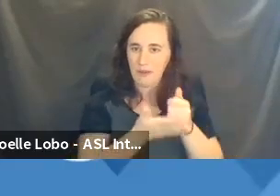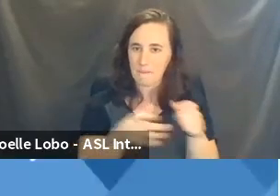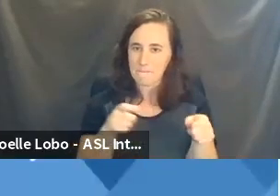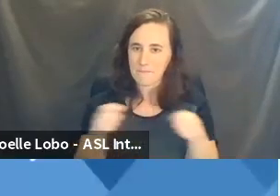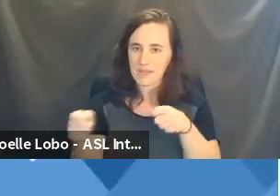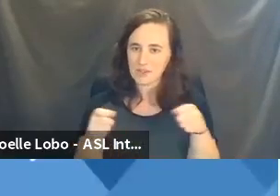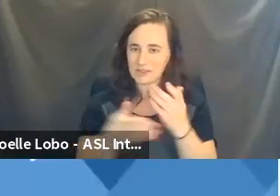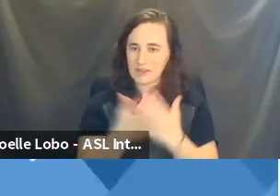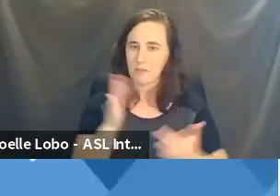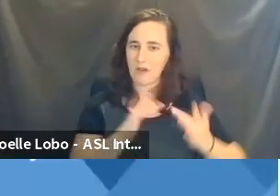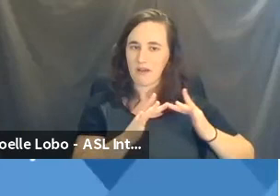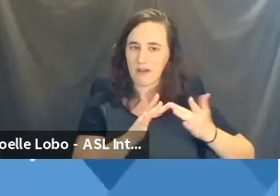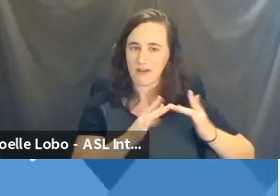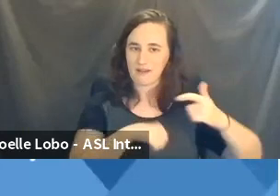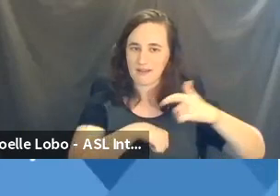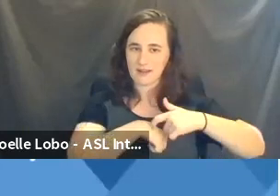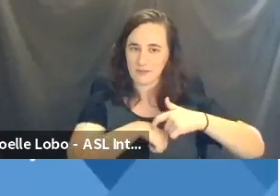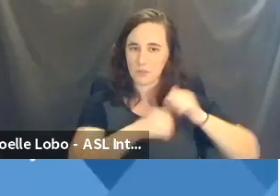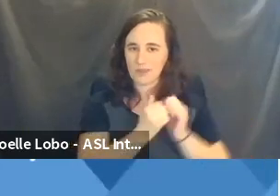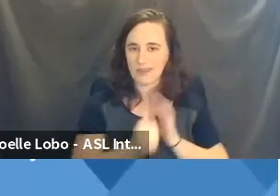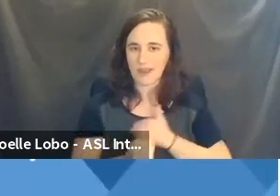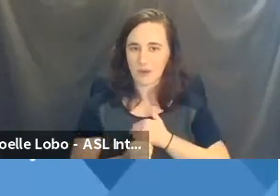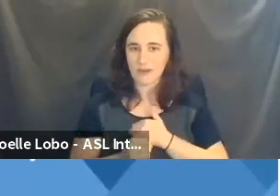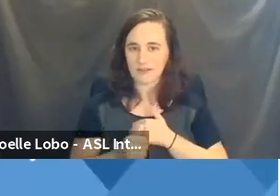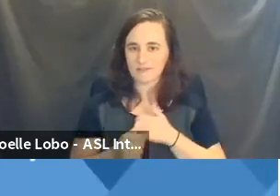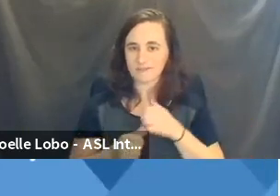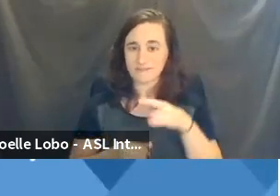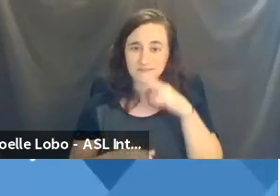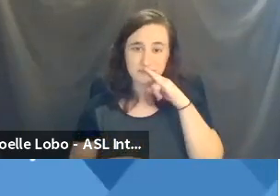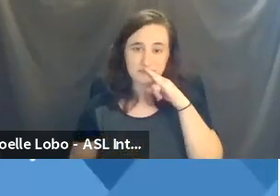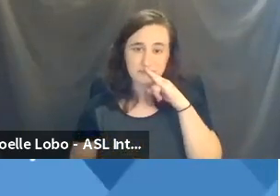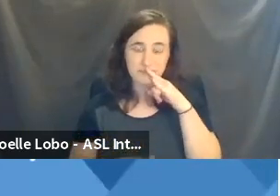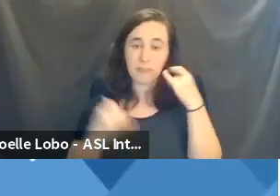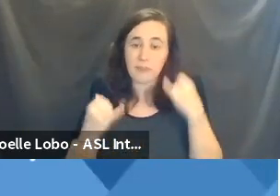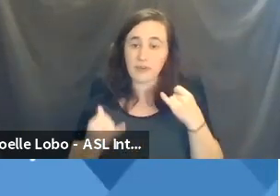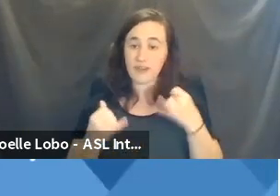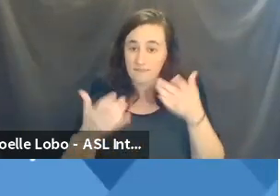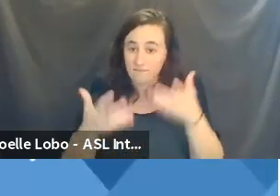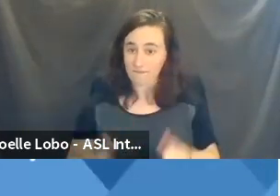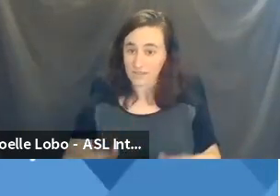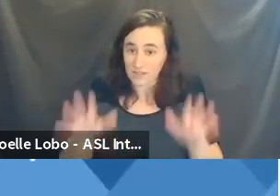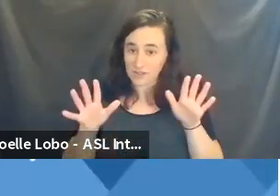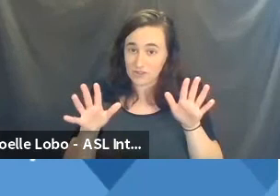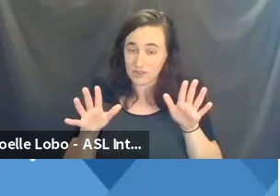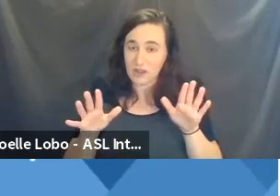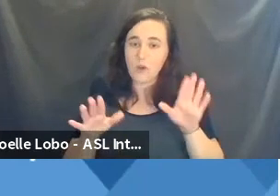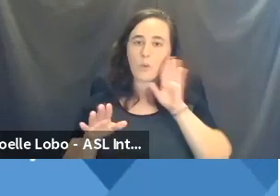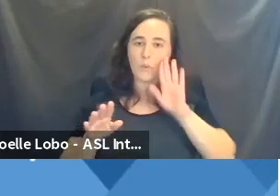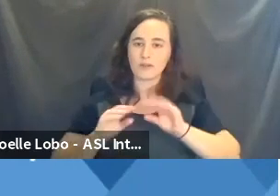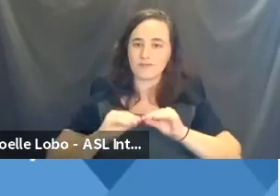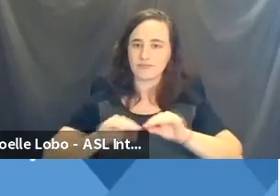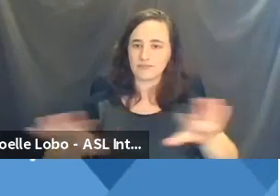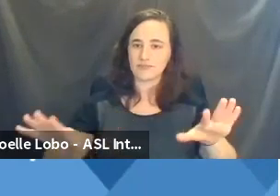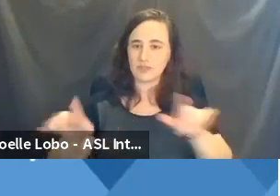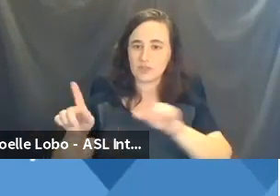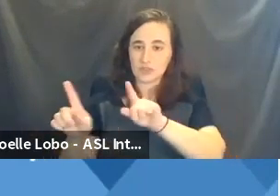time online on the Xbox with our kids. At the conclusion of today's session, you will be sent to a survey. We'd love to hear back from you